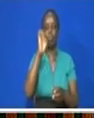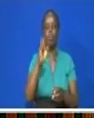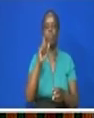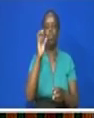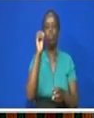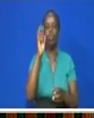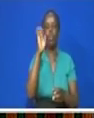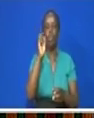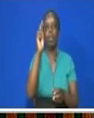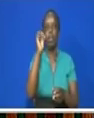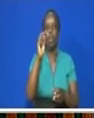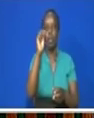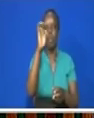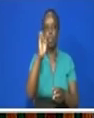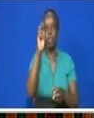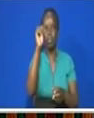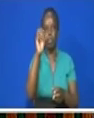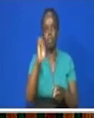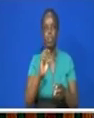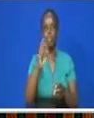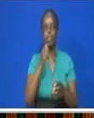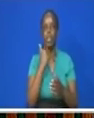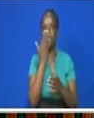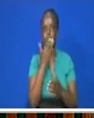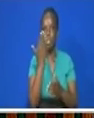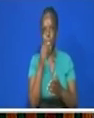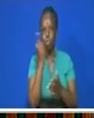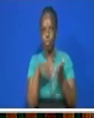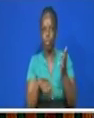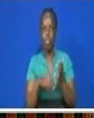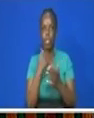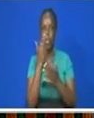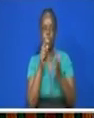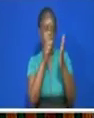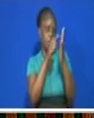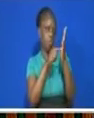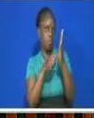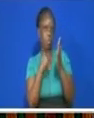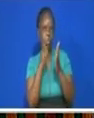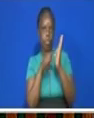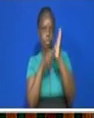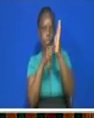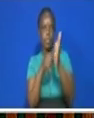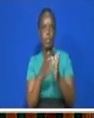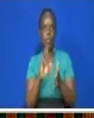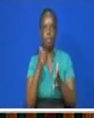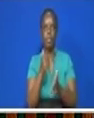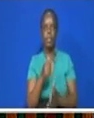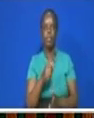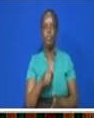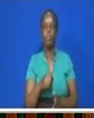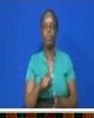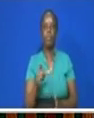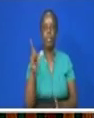World War. What is our answer? Our answers are as follows. The first answer